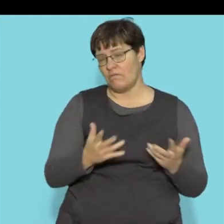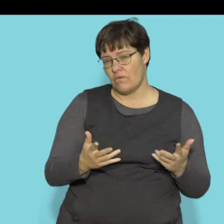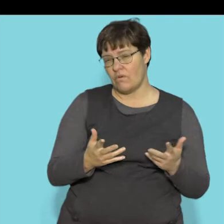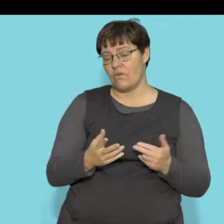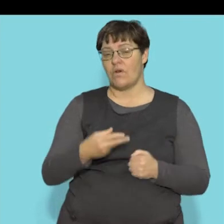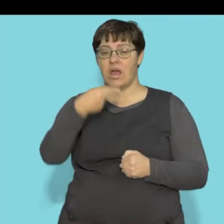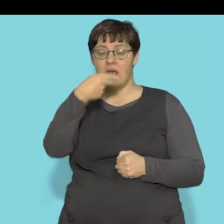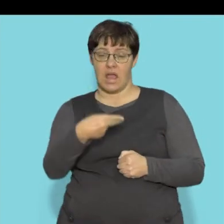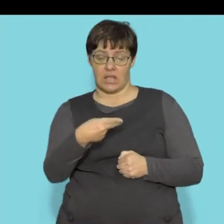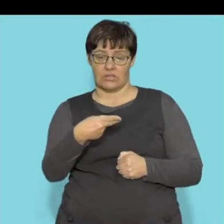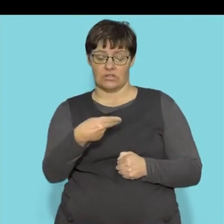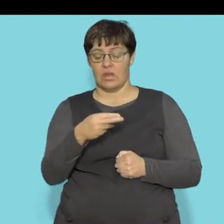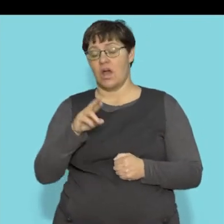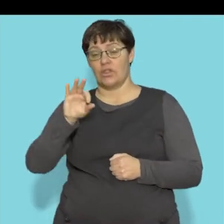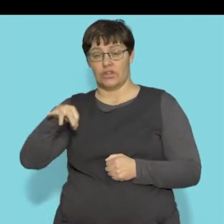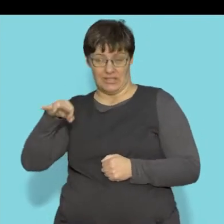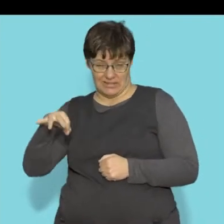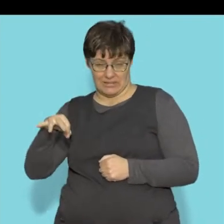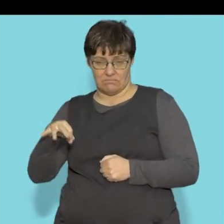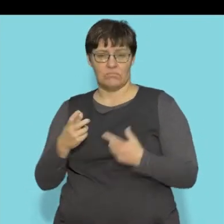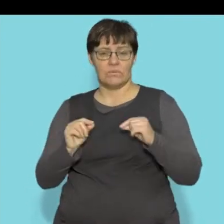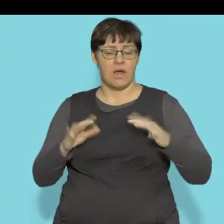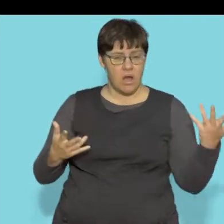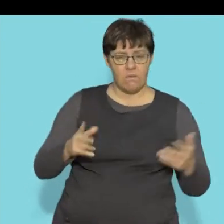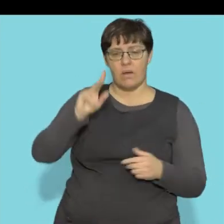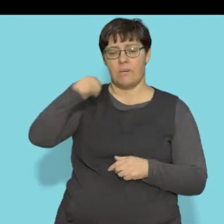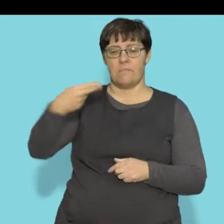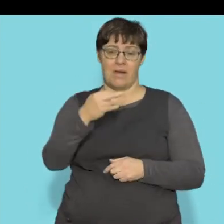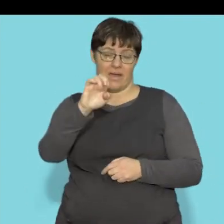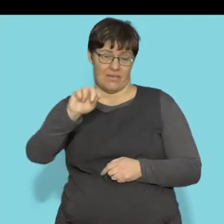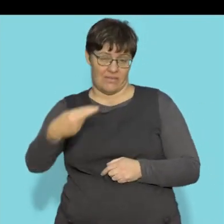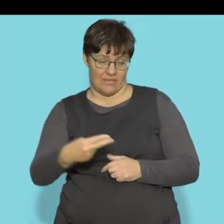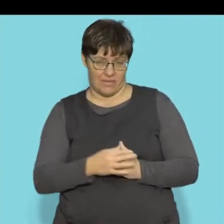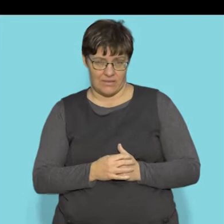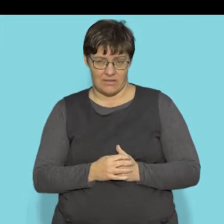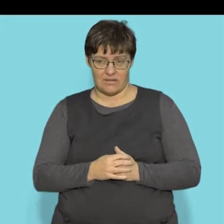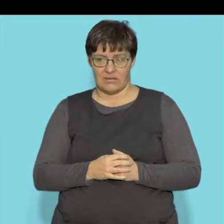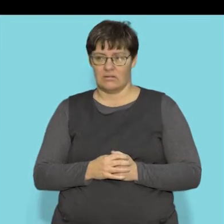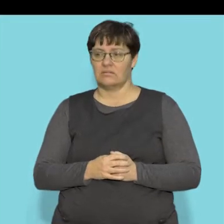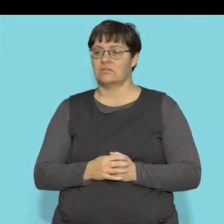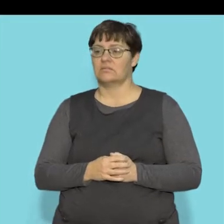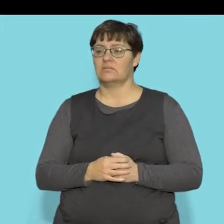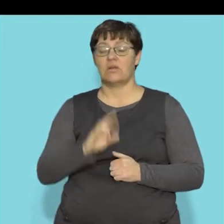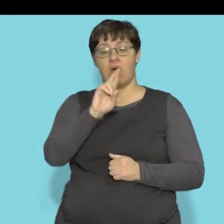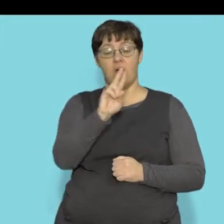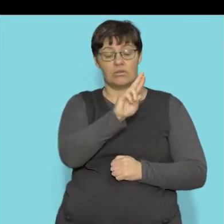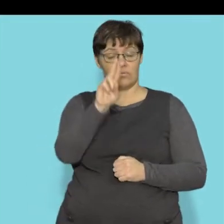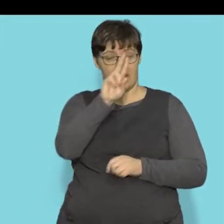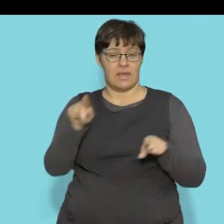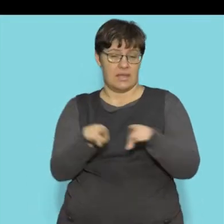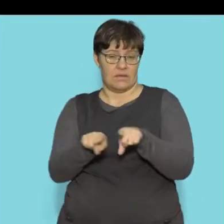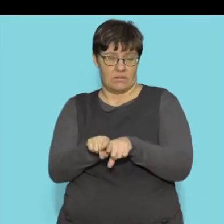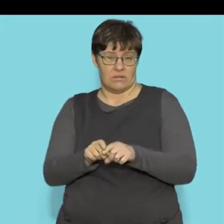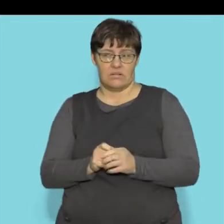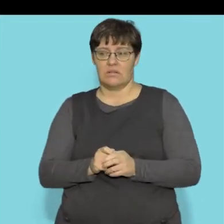terms of h and 13, I could do that using Pythagoras. So r squared will be